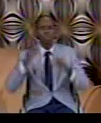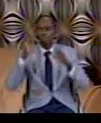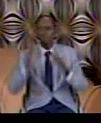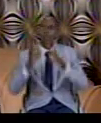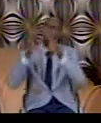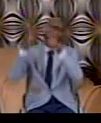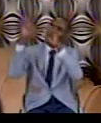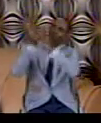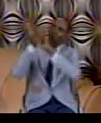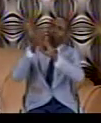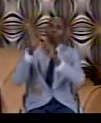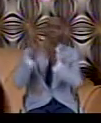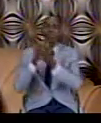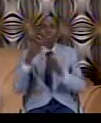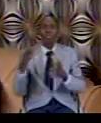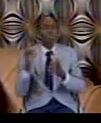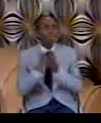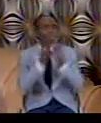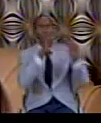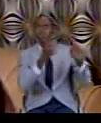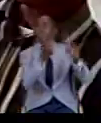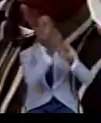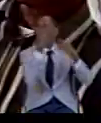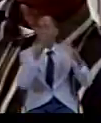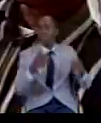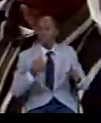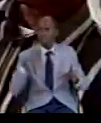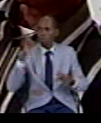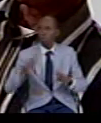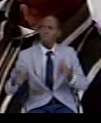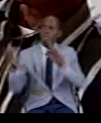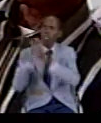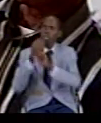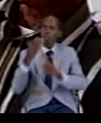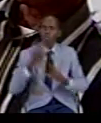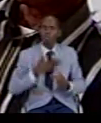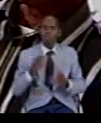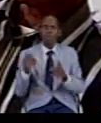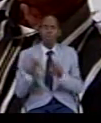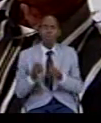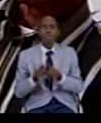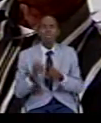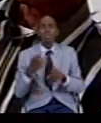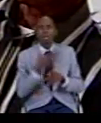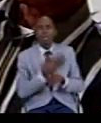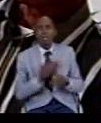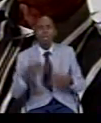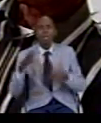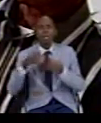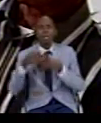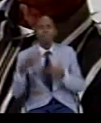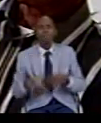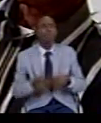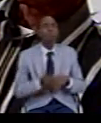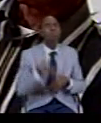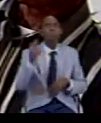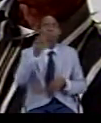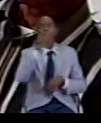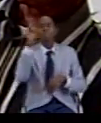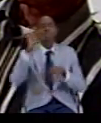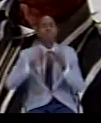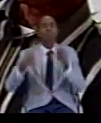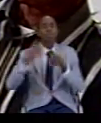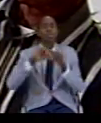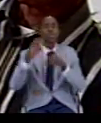thing. So and so has got it. I must get it. I'm running after the Jones and the Jameses of the land. Whatever they